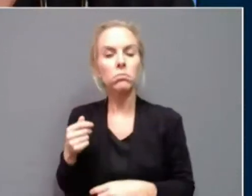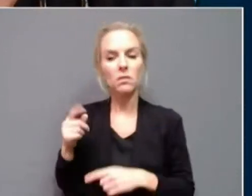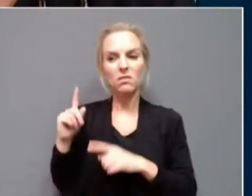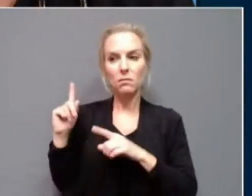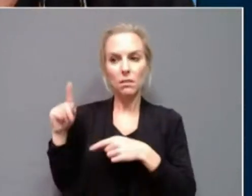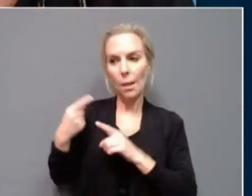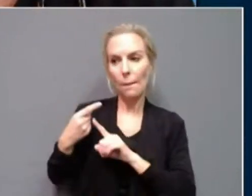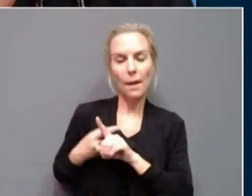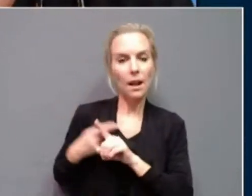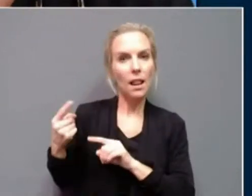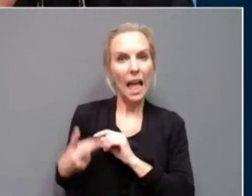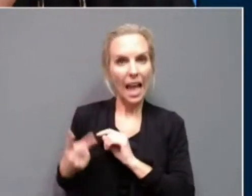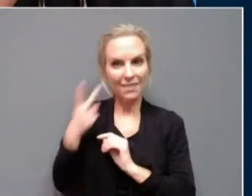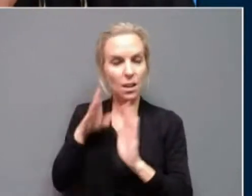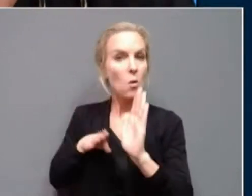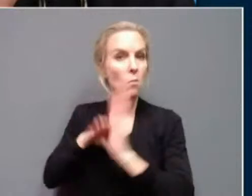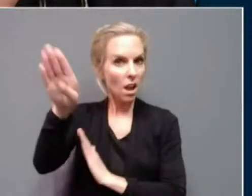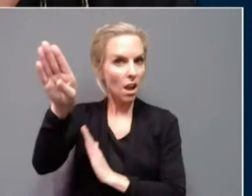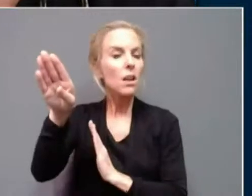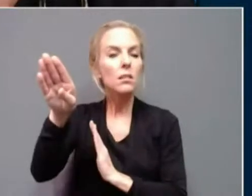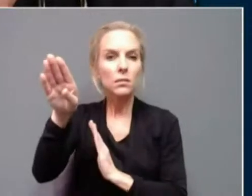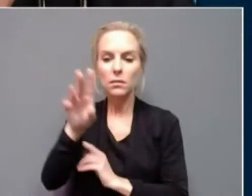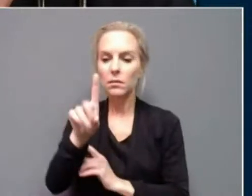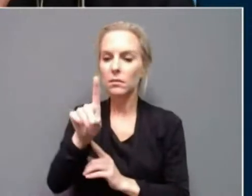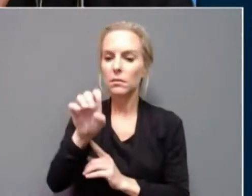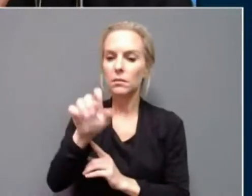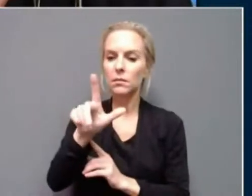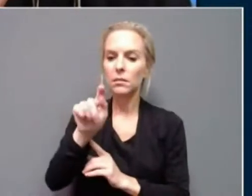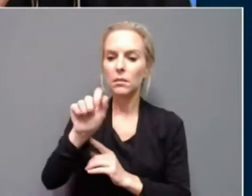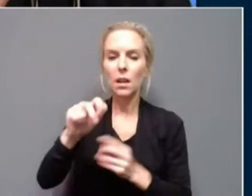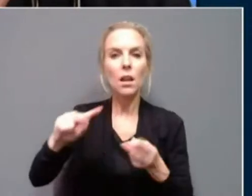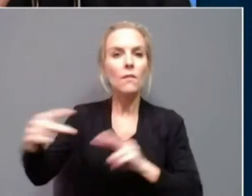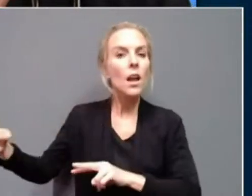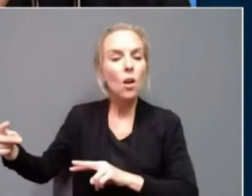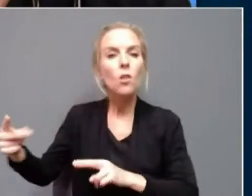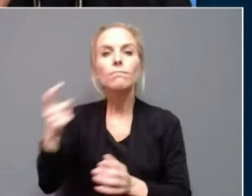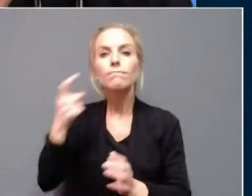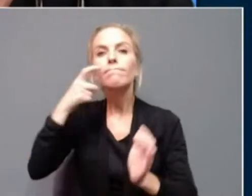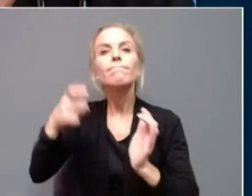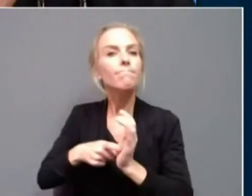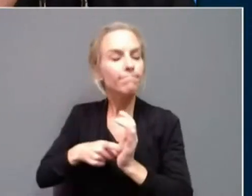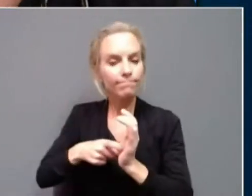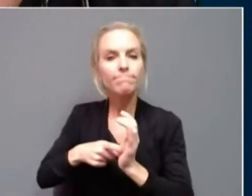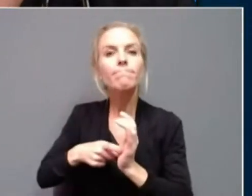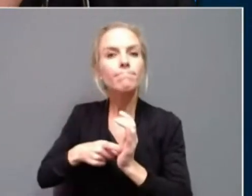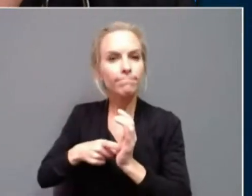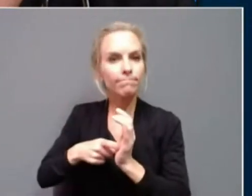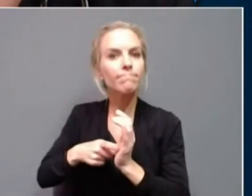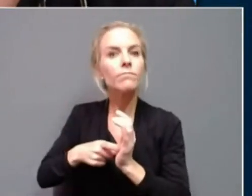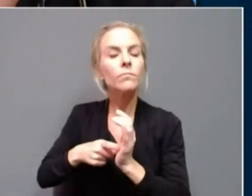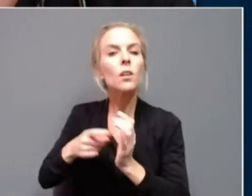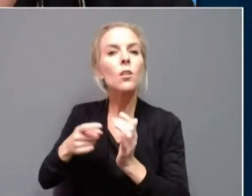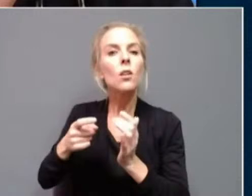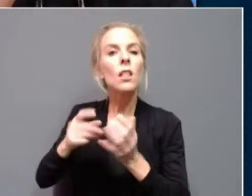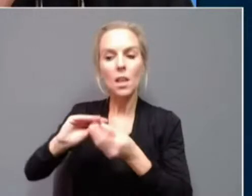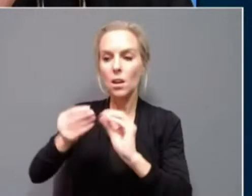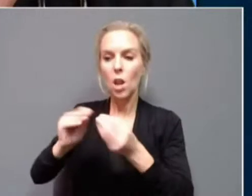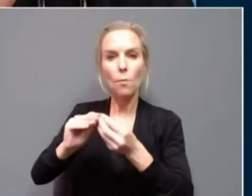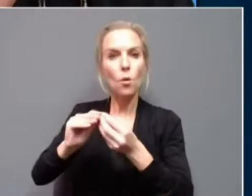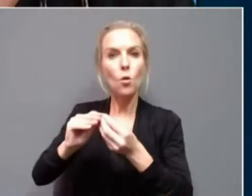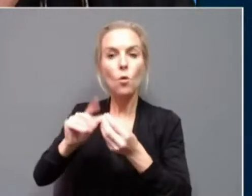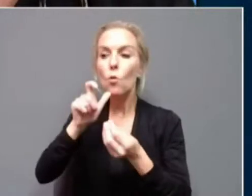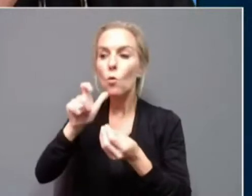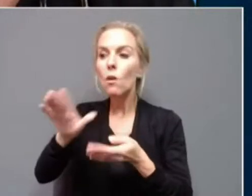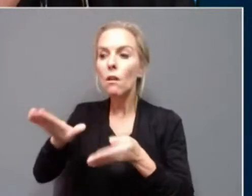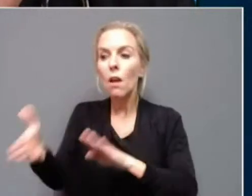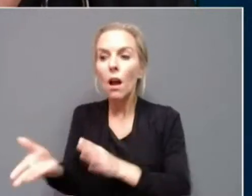the surge that seems to coincide with the Delta variant, what we've been seeing is a big uptick in overall deaths in patients that